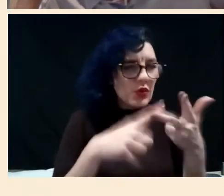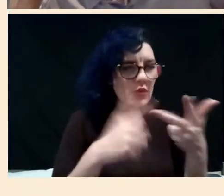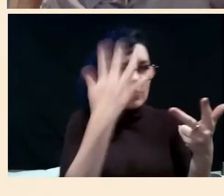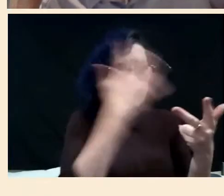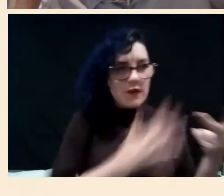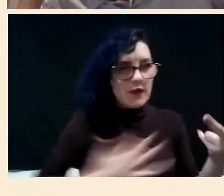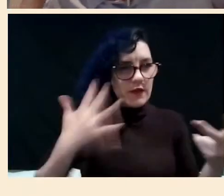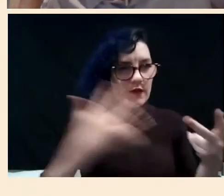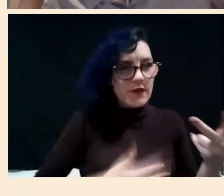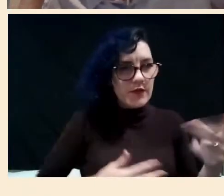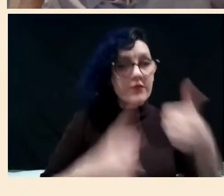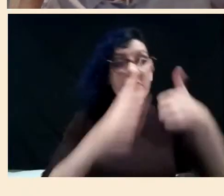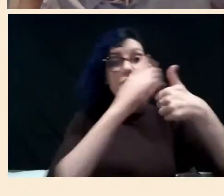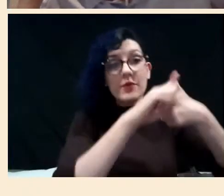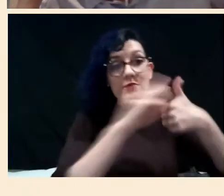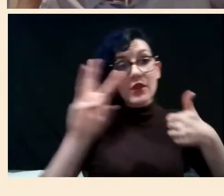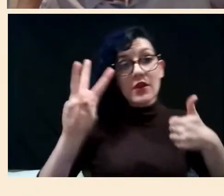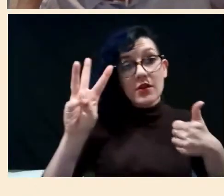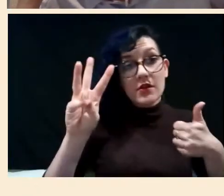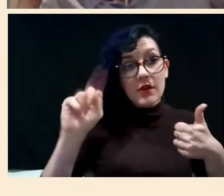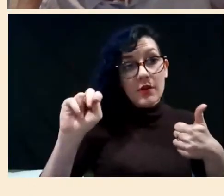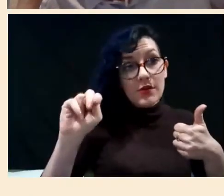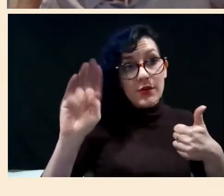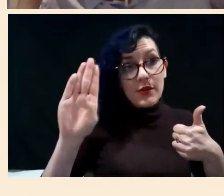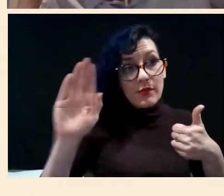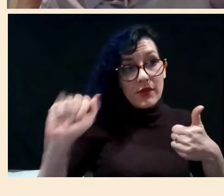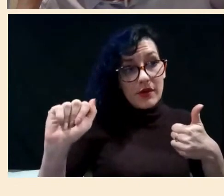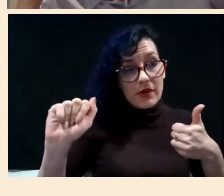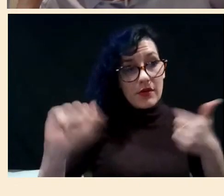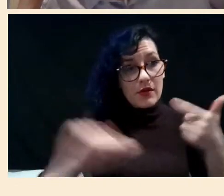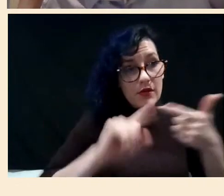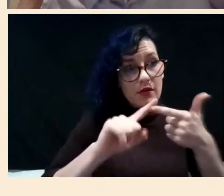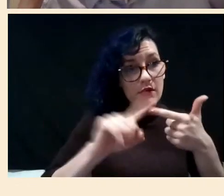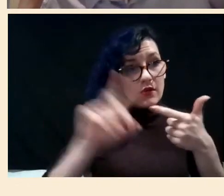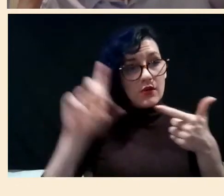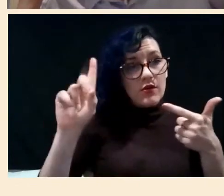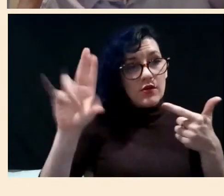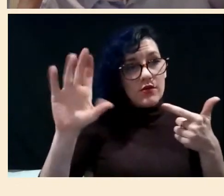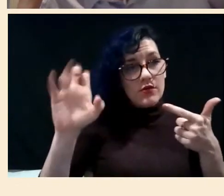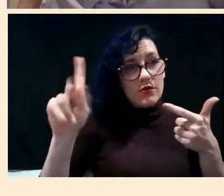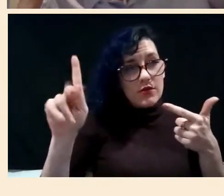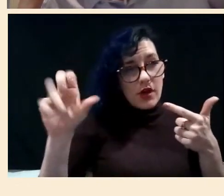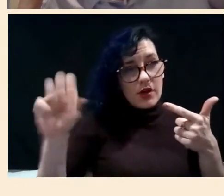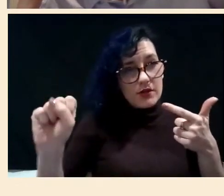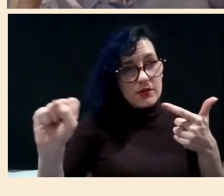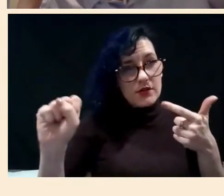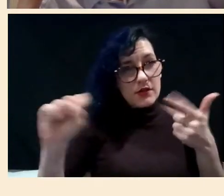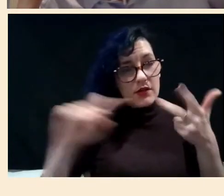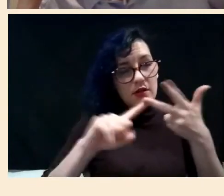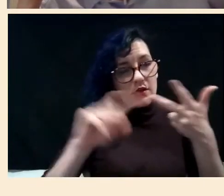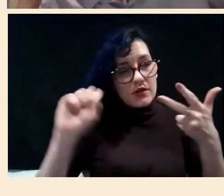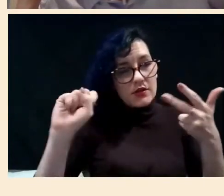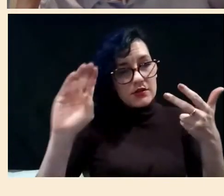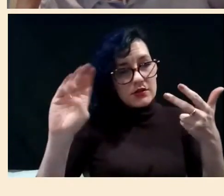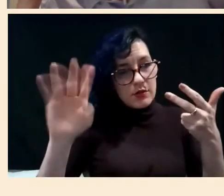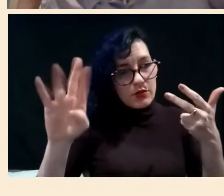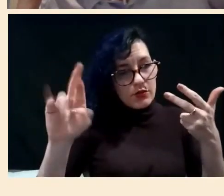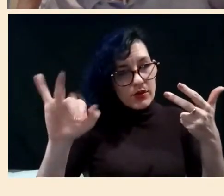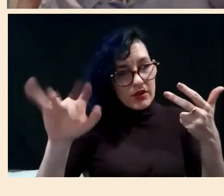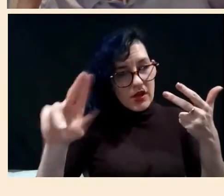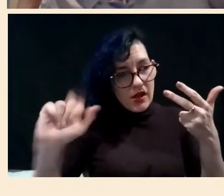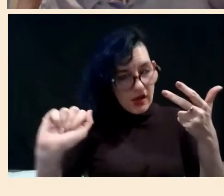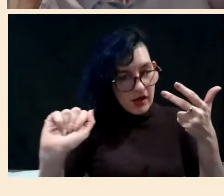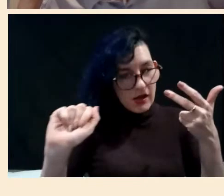WNBA, I would join the Oregon Ducks' Sabrina Ionescu with the New York Liberty, and my walk-up music would be Lizzo, Good as